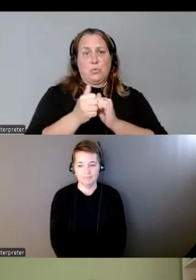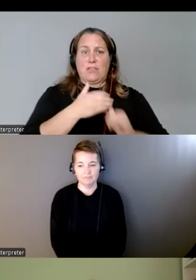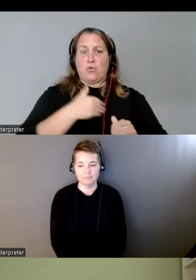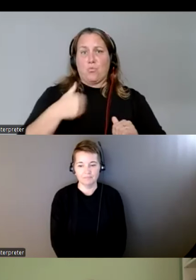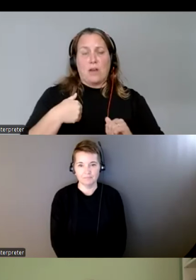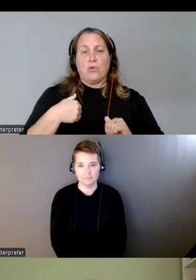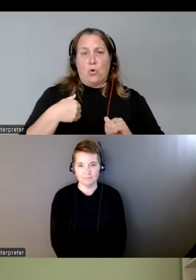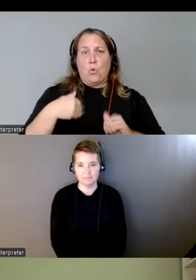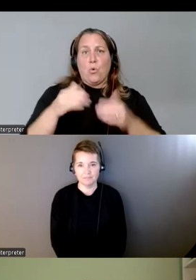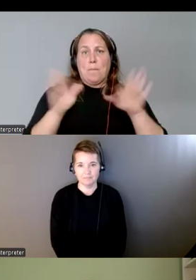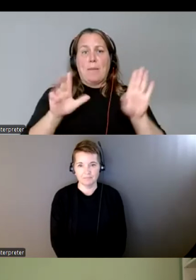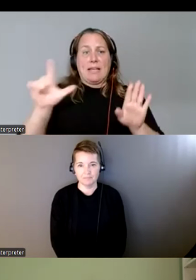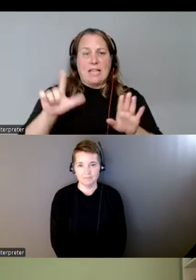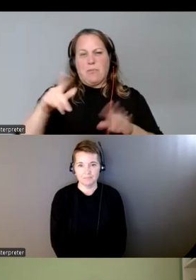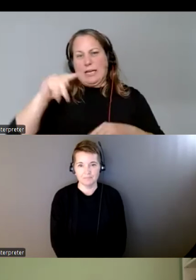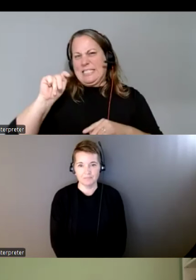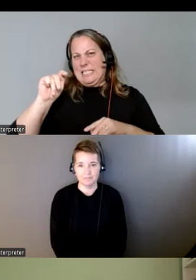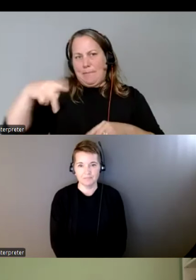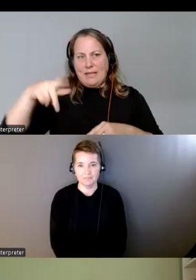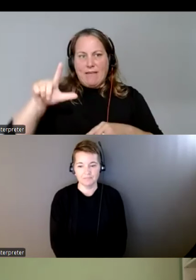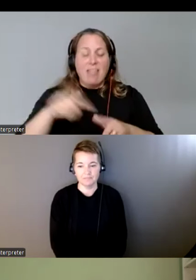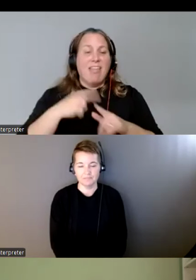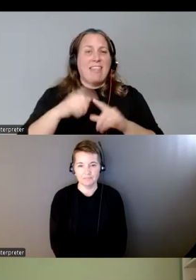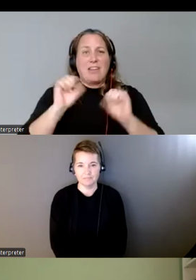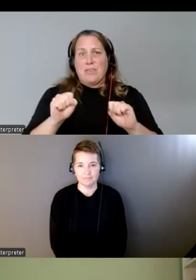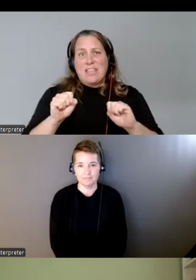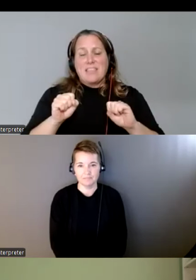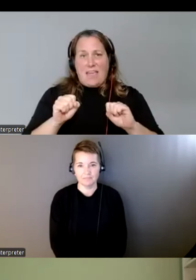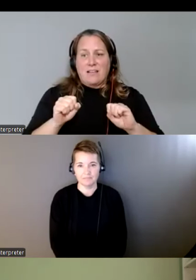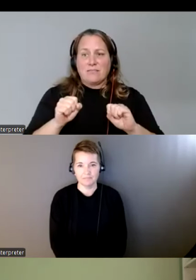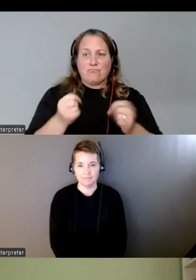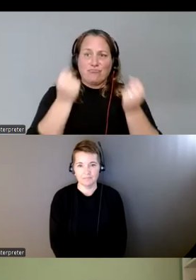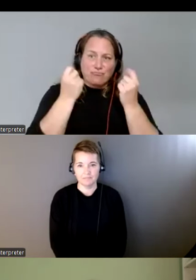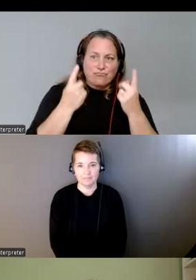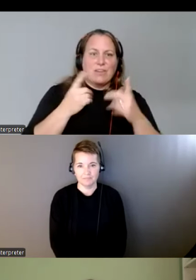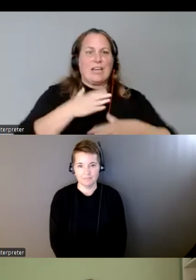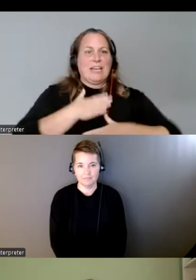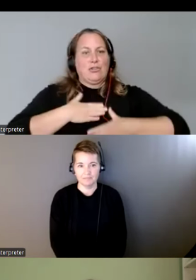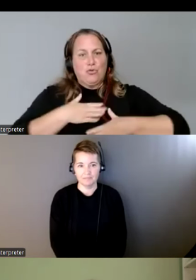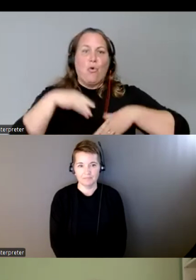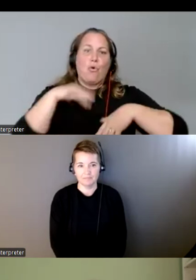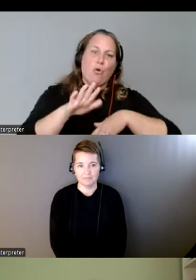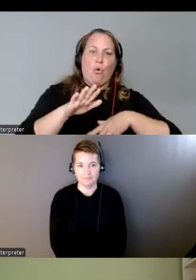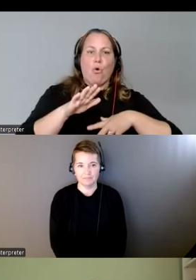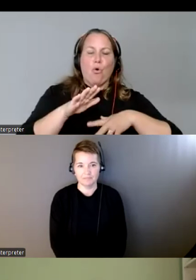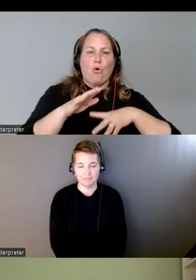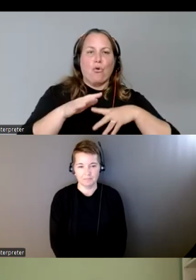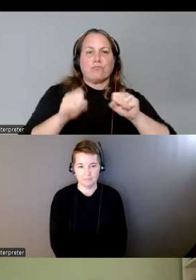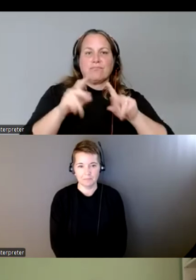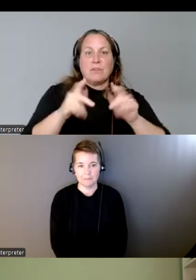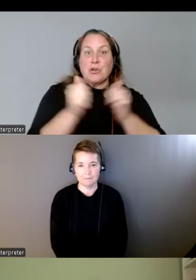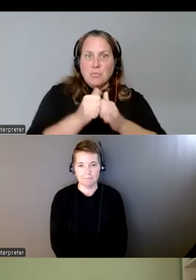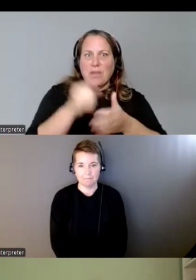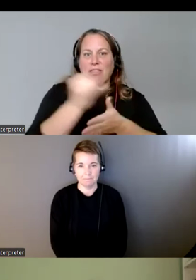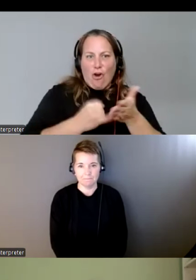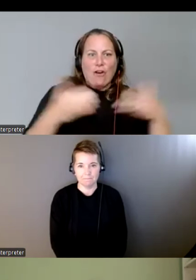artists to explore your art practice in a community setting and access space and facilities for arts programming and presentation